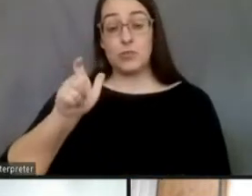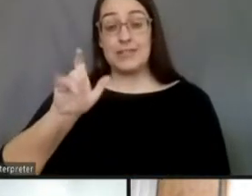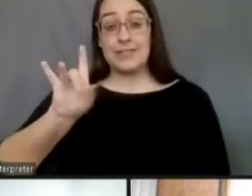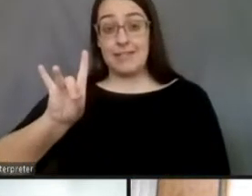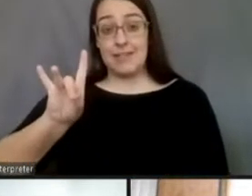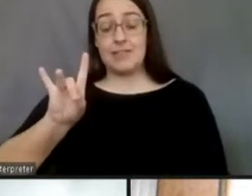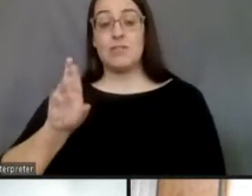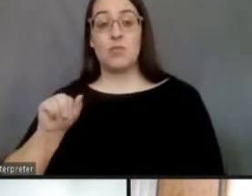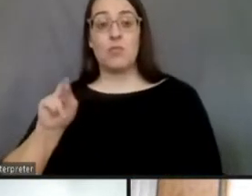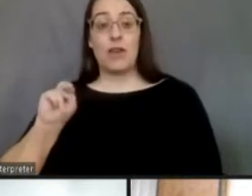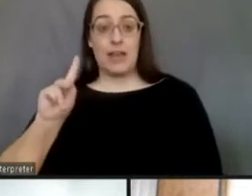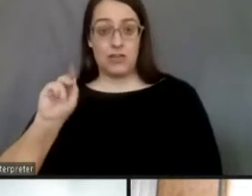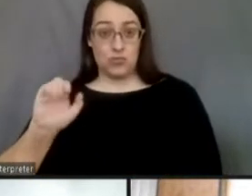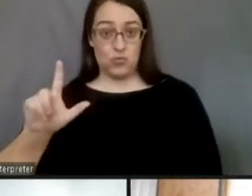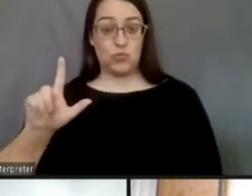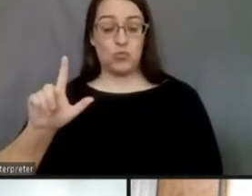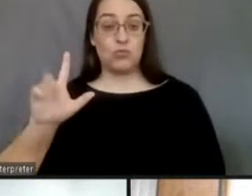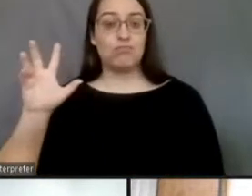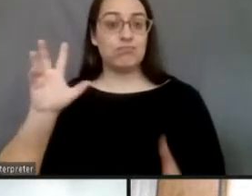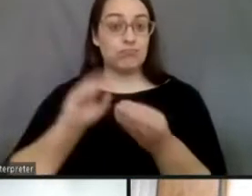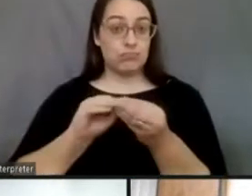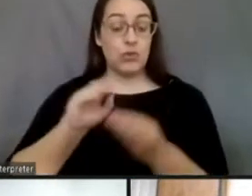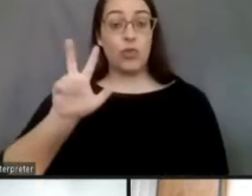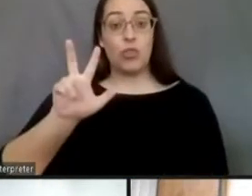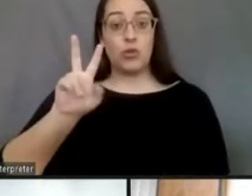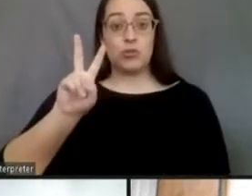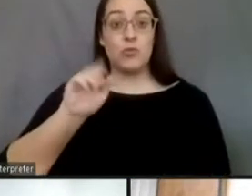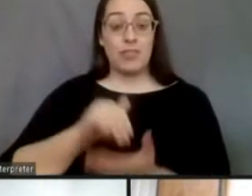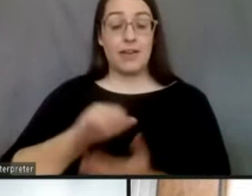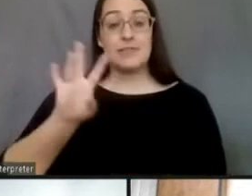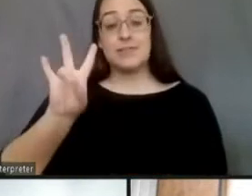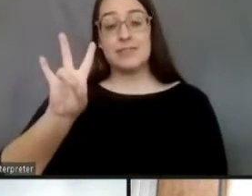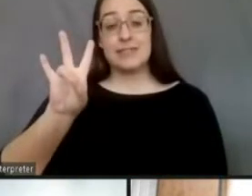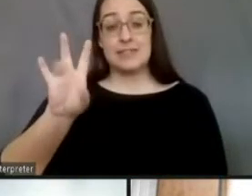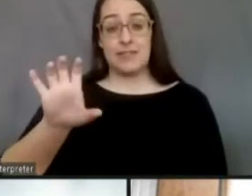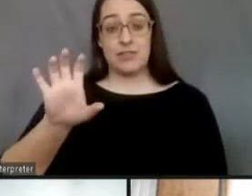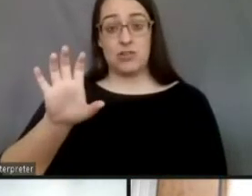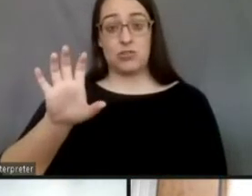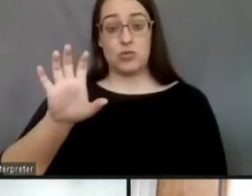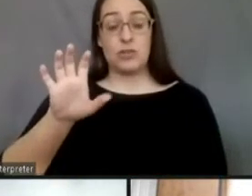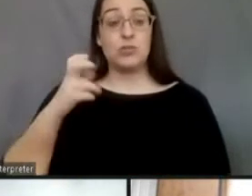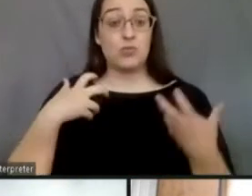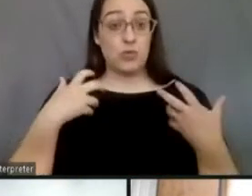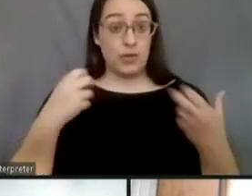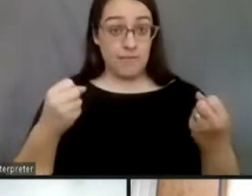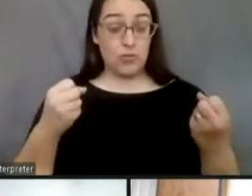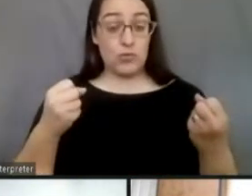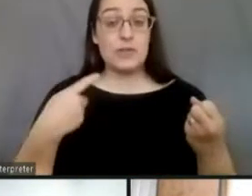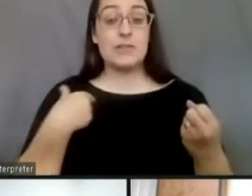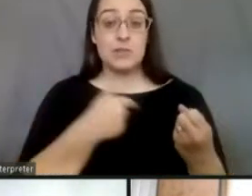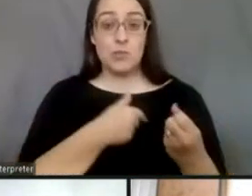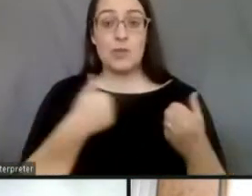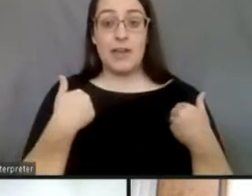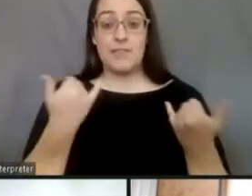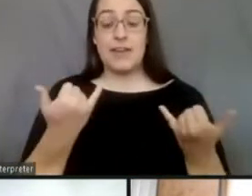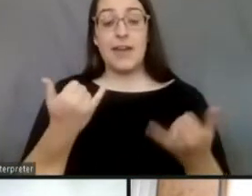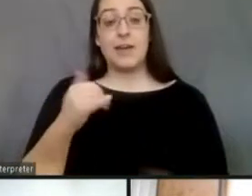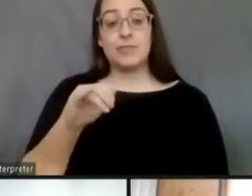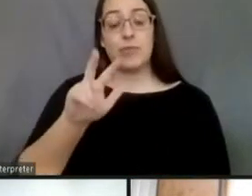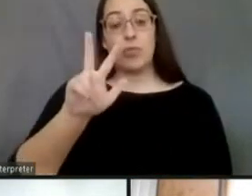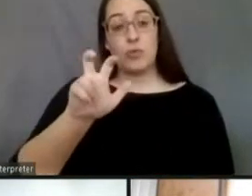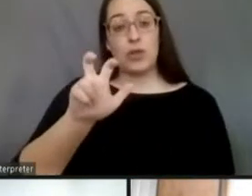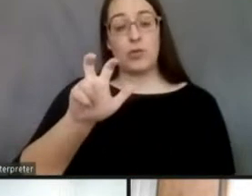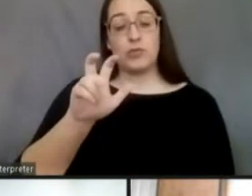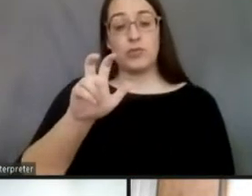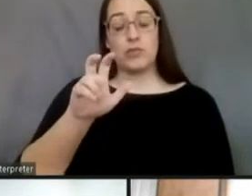16,528 cases in Randall County. We have a total of 32,700 recoveries, and we do have